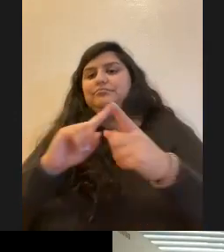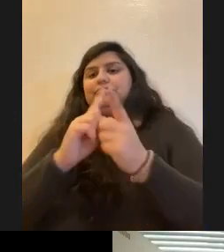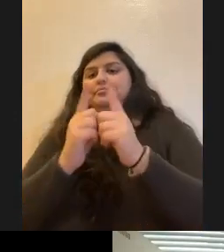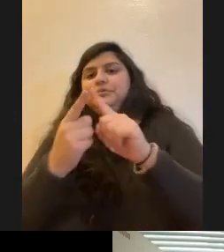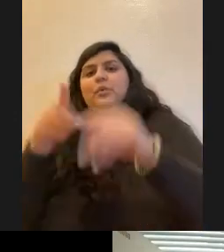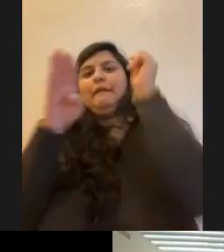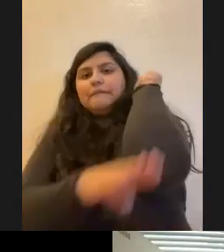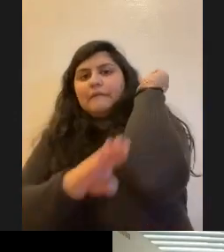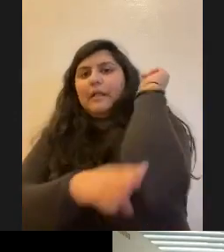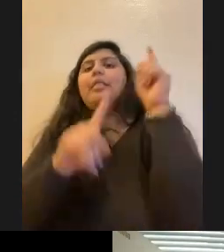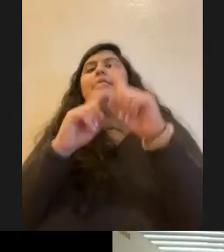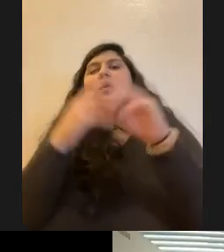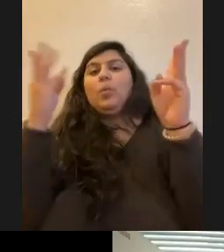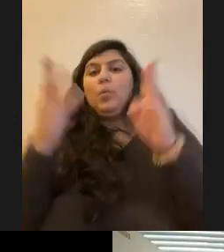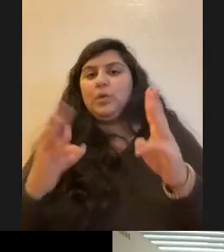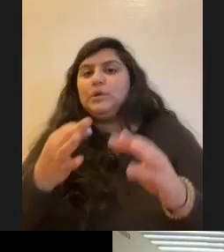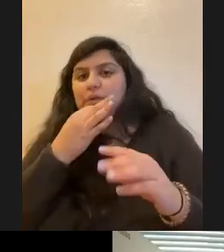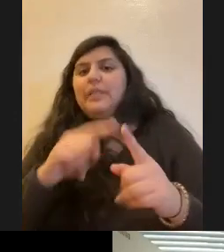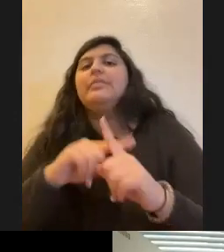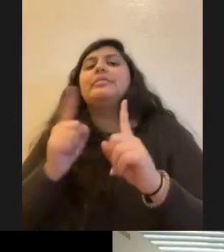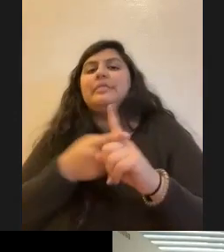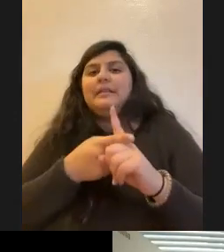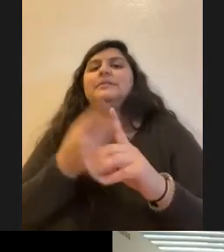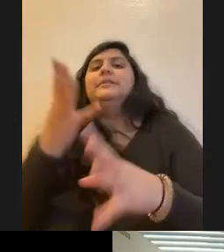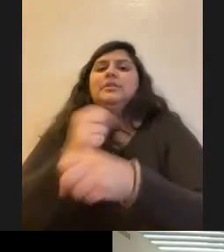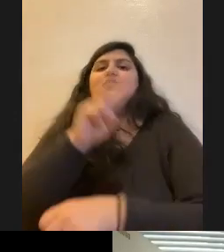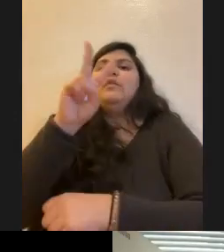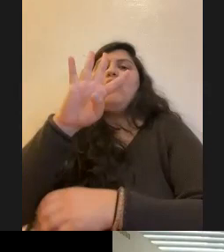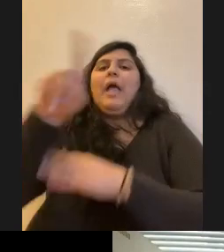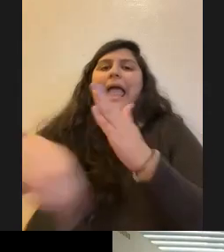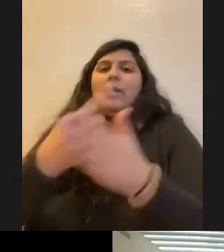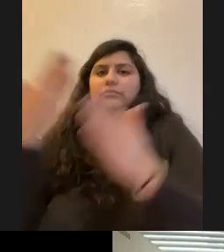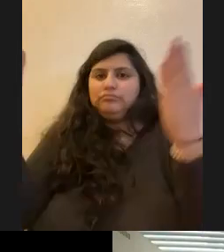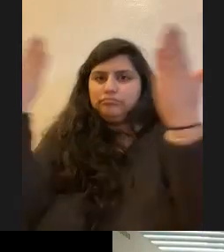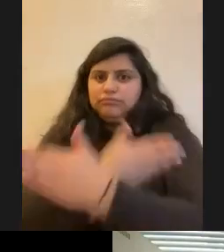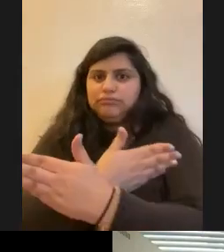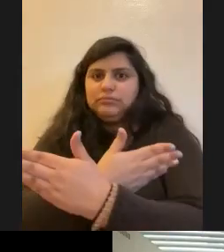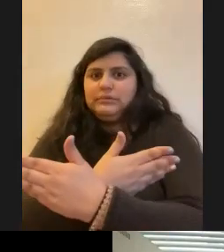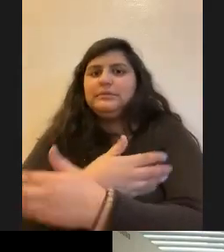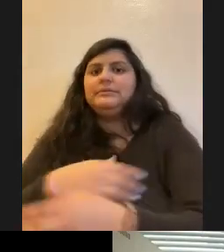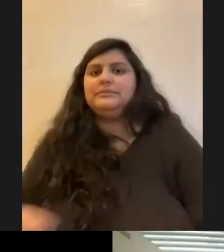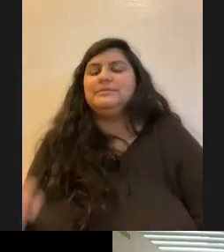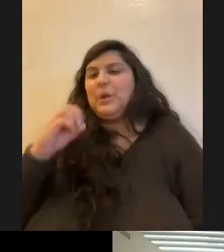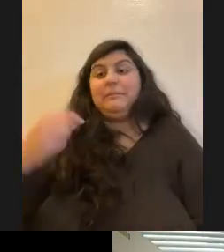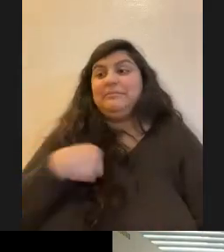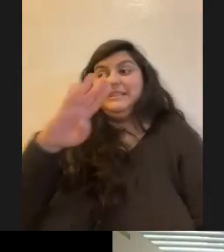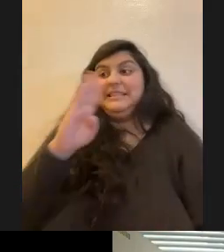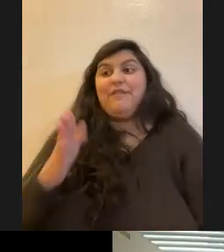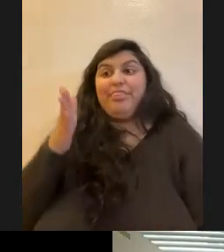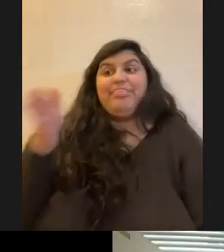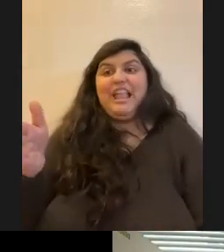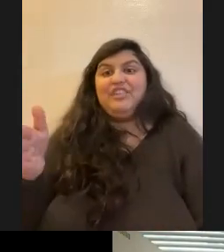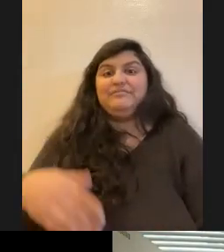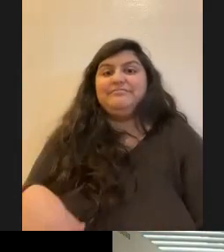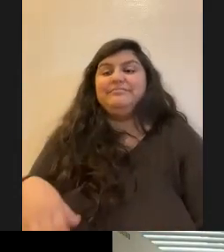eventually it's going to be winter in a couple of months, then they'll get their 24 hours of darkness, which I've never been at that time of the year,